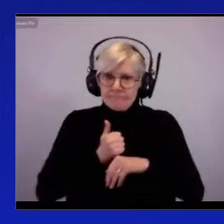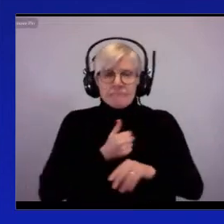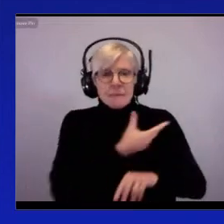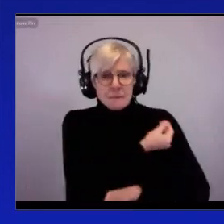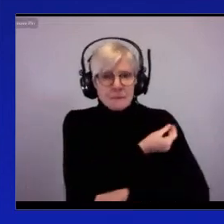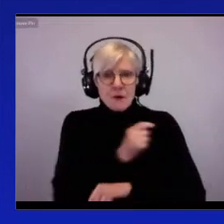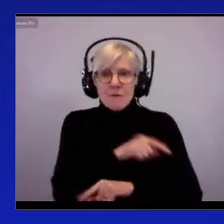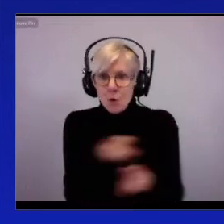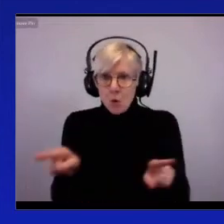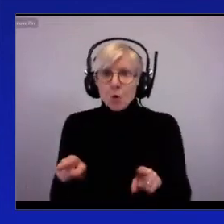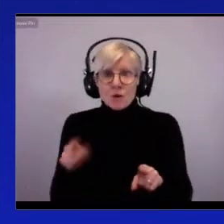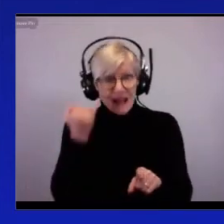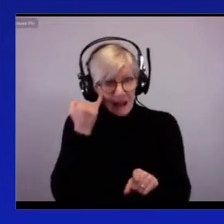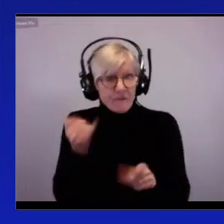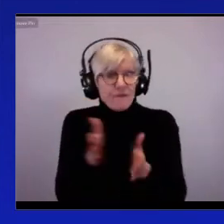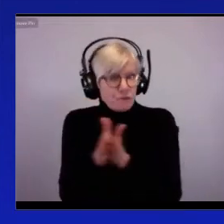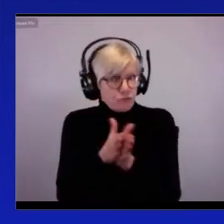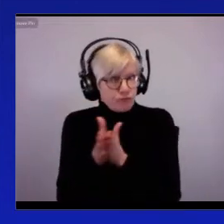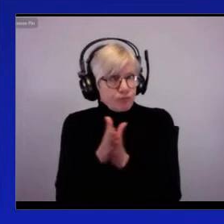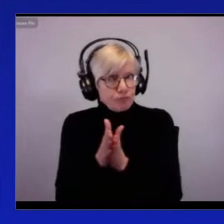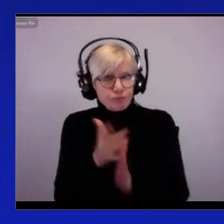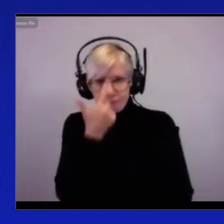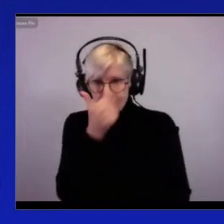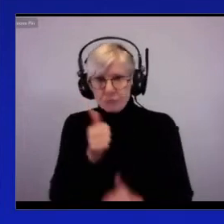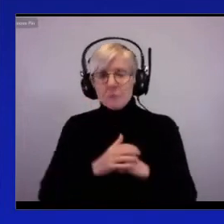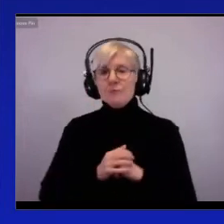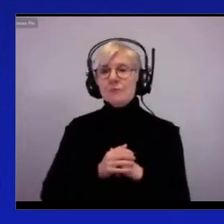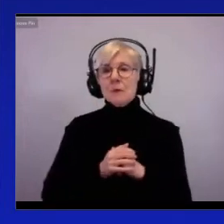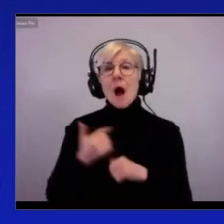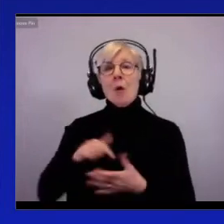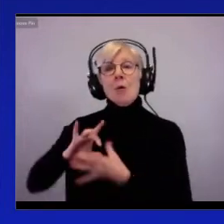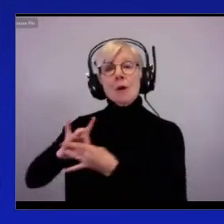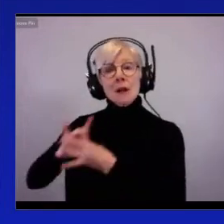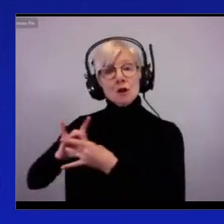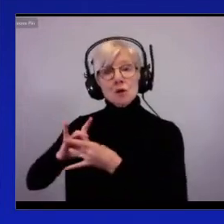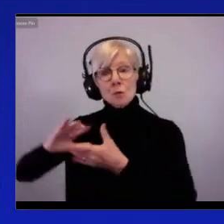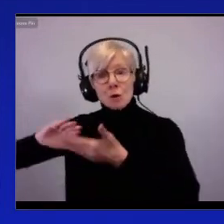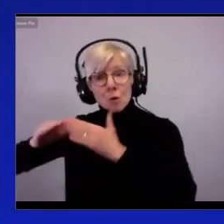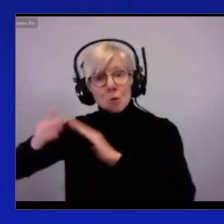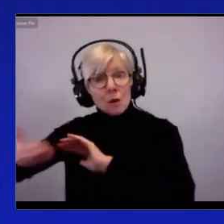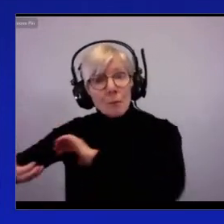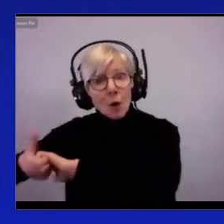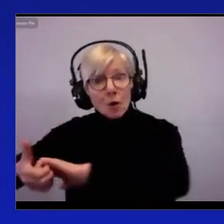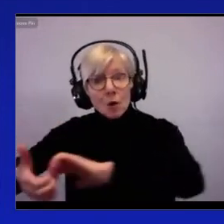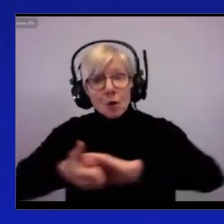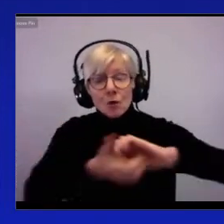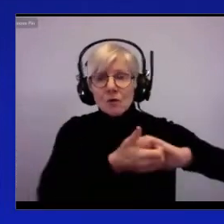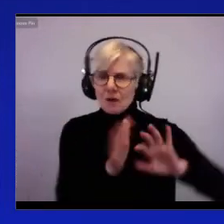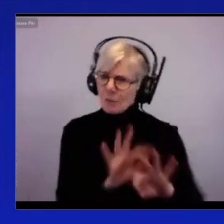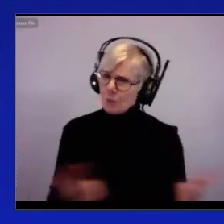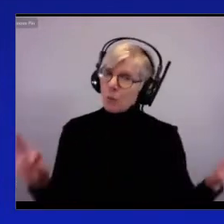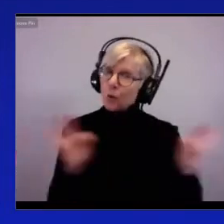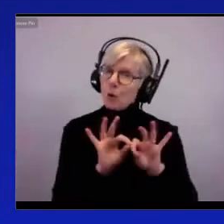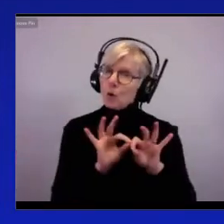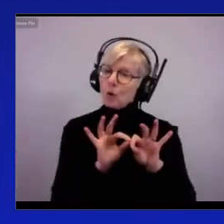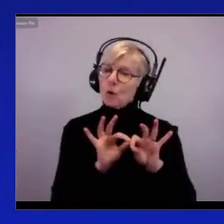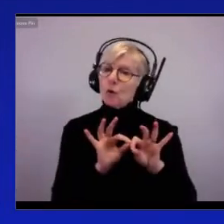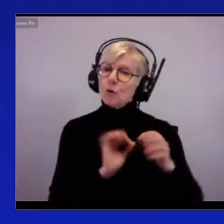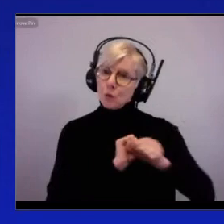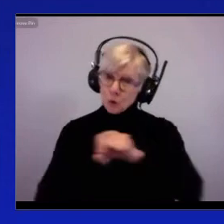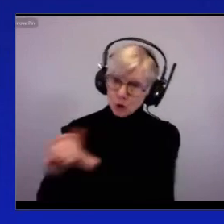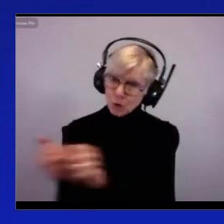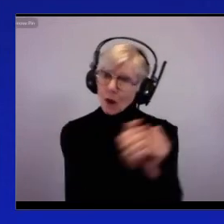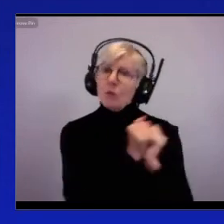one. Especially important are our relationships with community partners who will continue to be integral to our efforts in responding